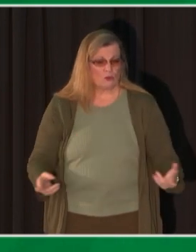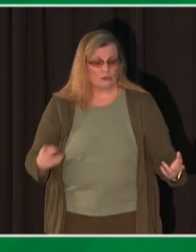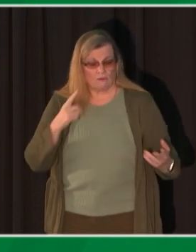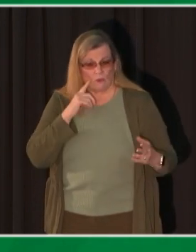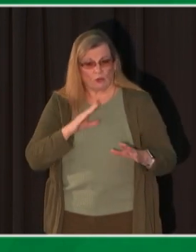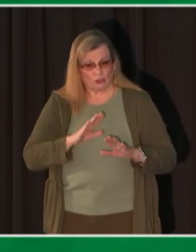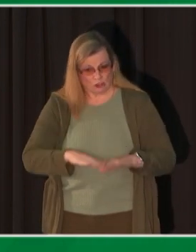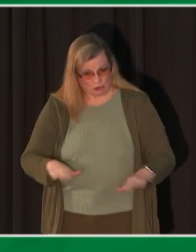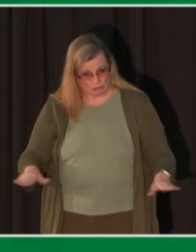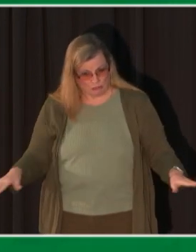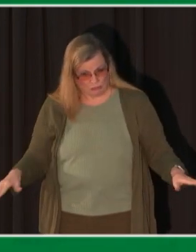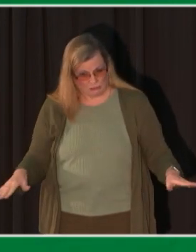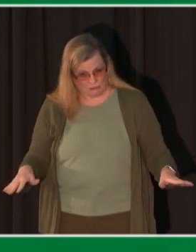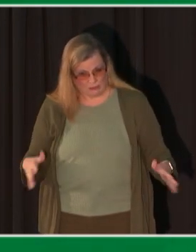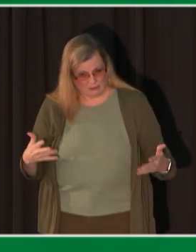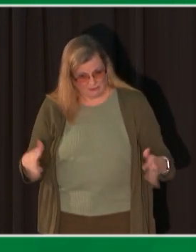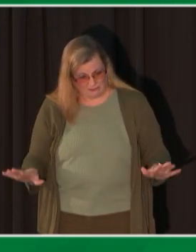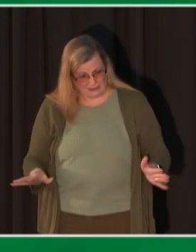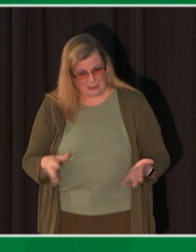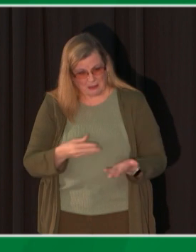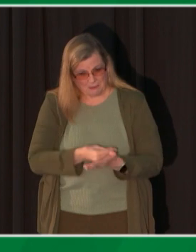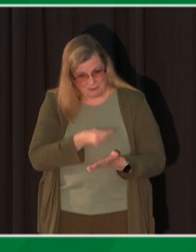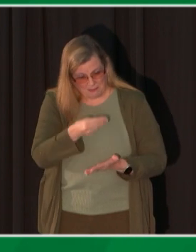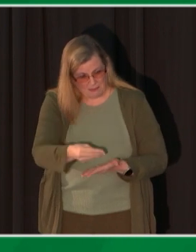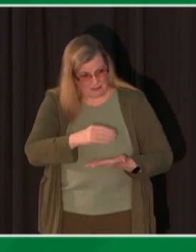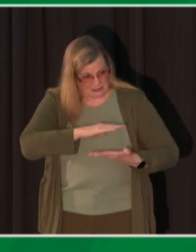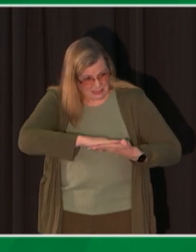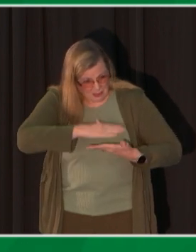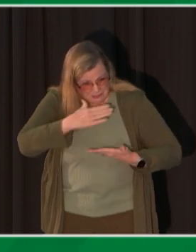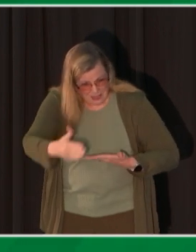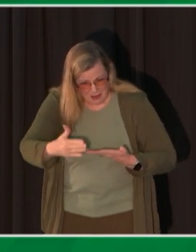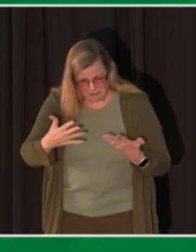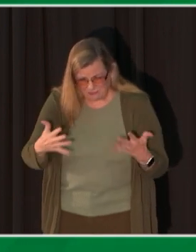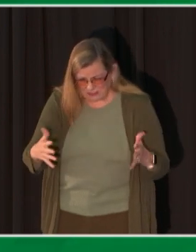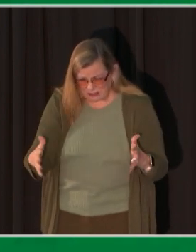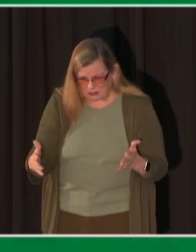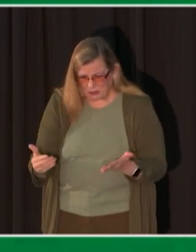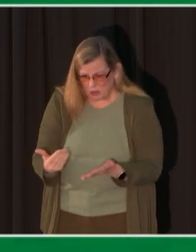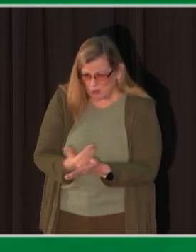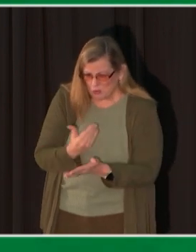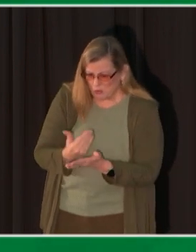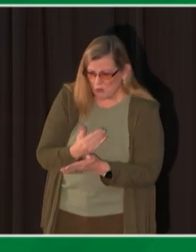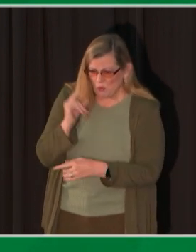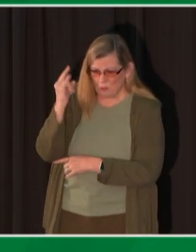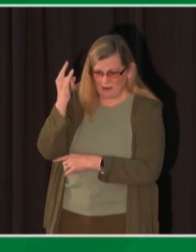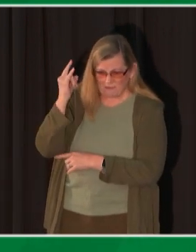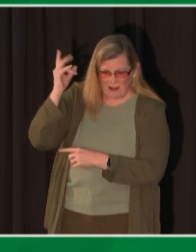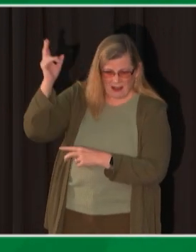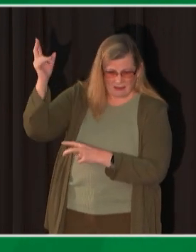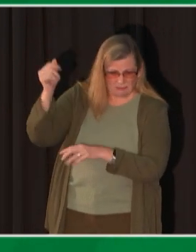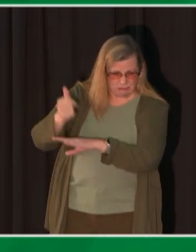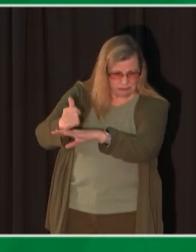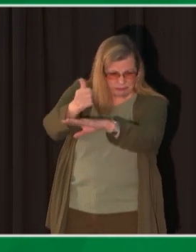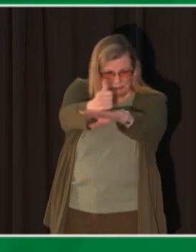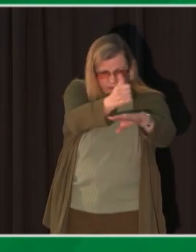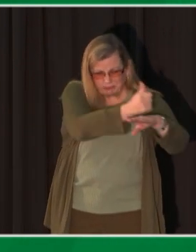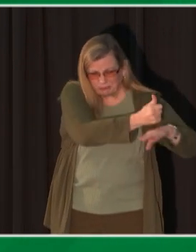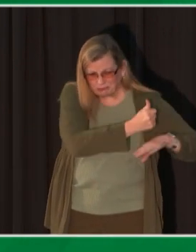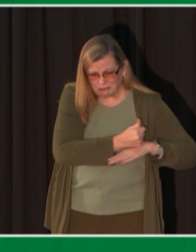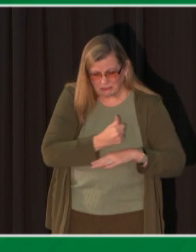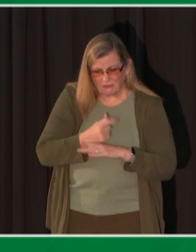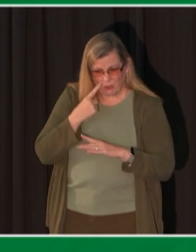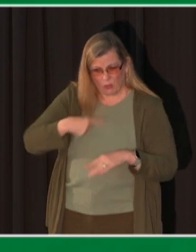helped purchase laptops and additional hotspots for young people who need them. So